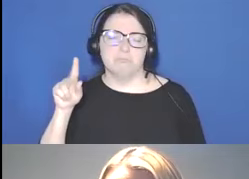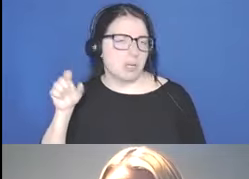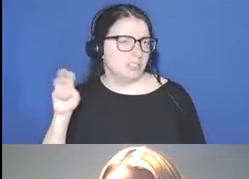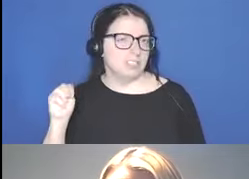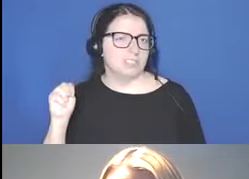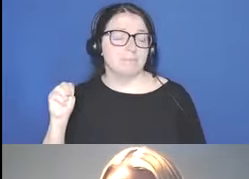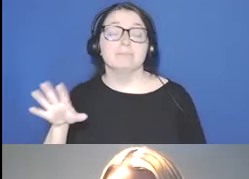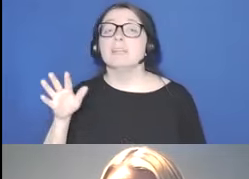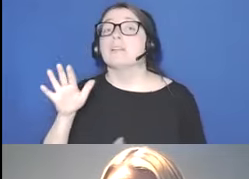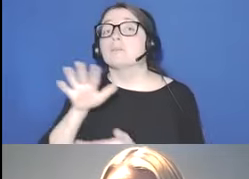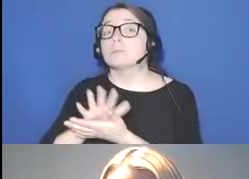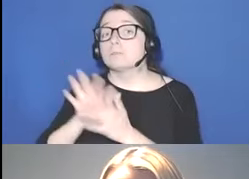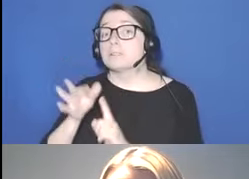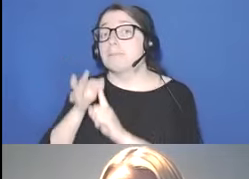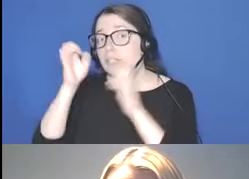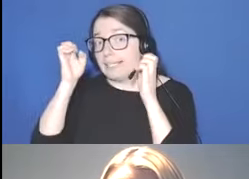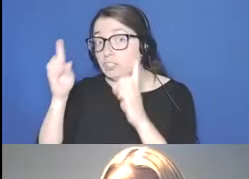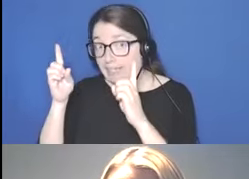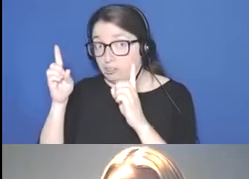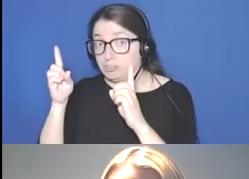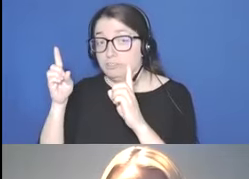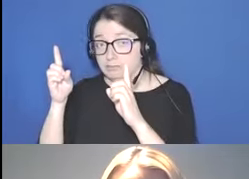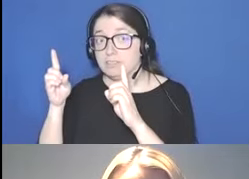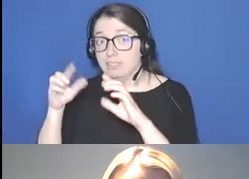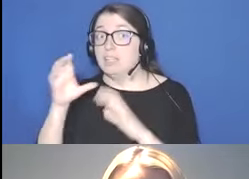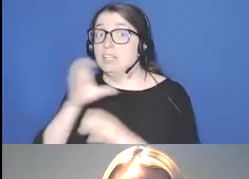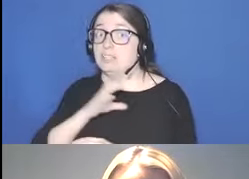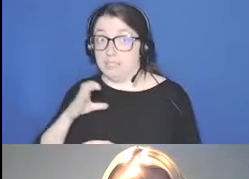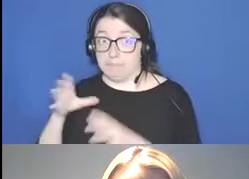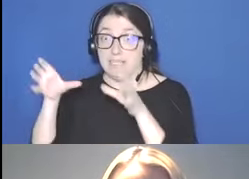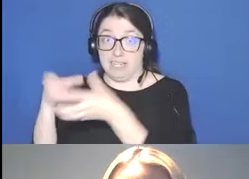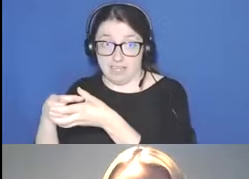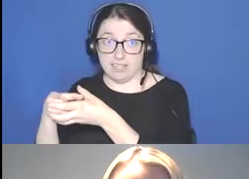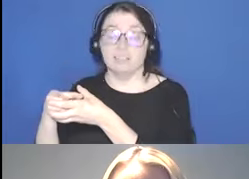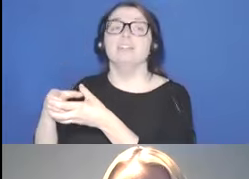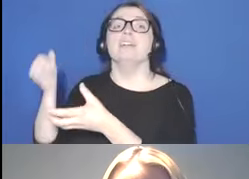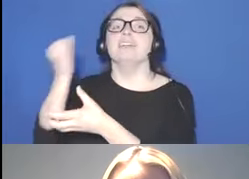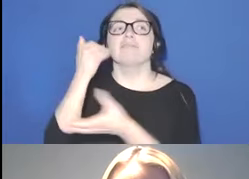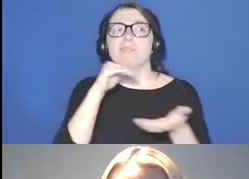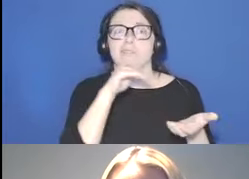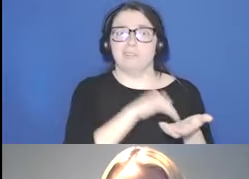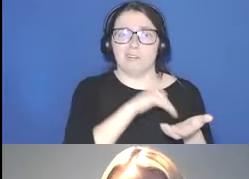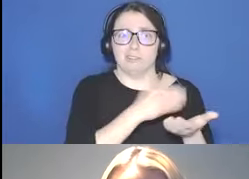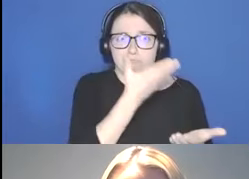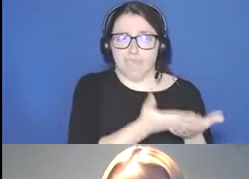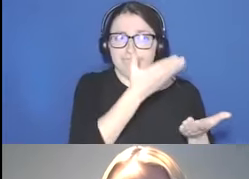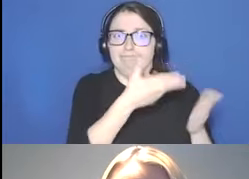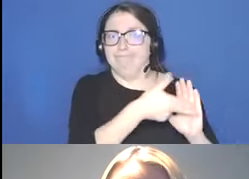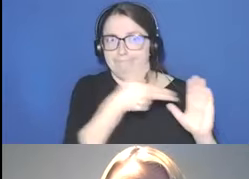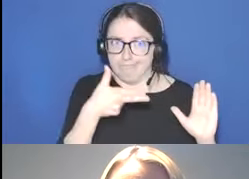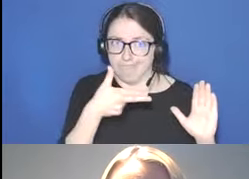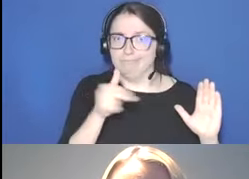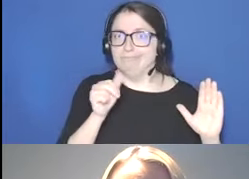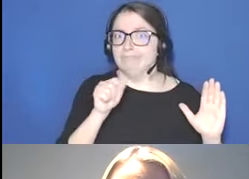the documentation from the developmental pediatrician that your child's been diagnosed with autism, that should be